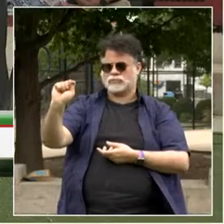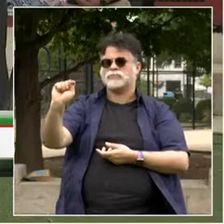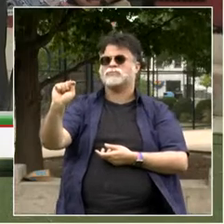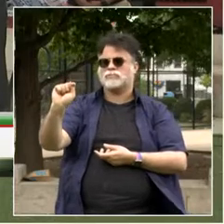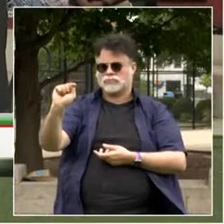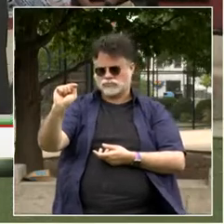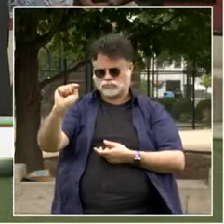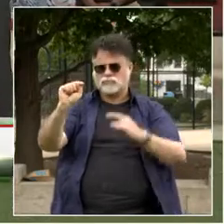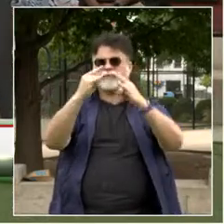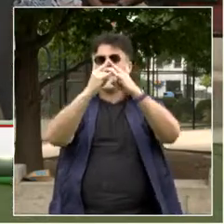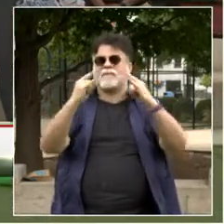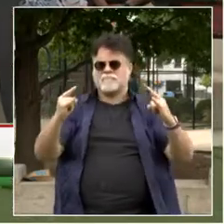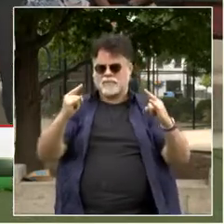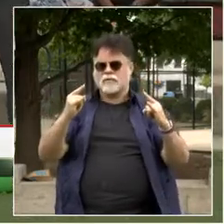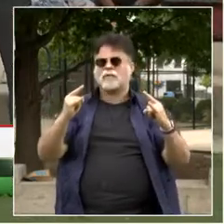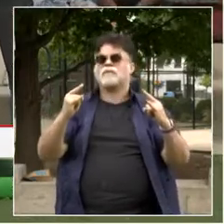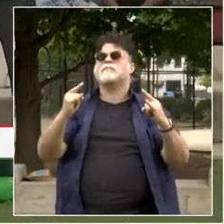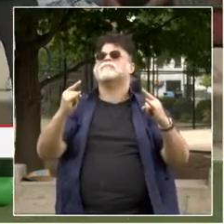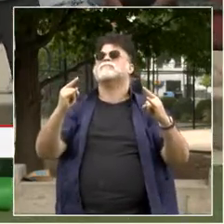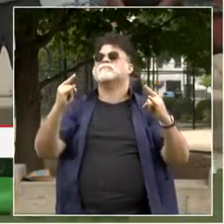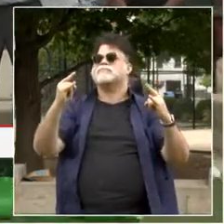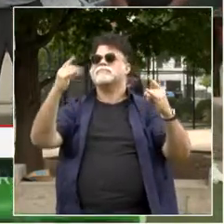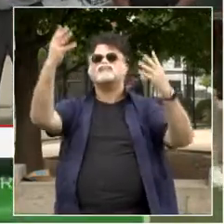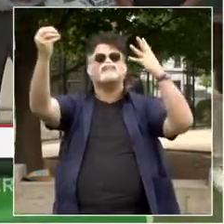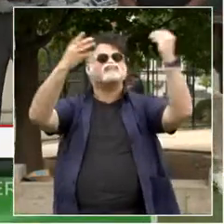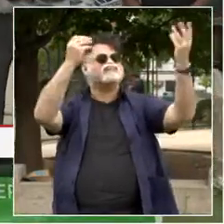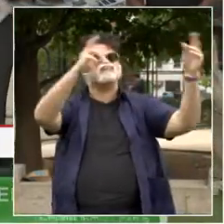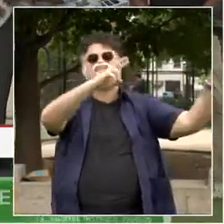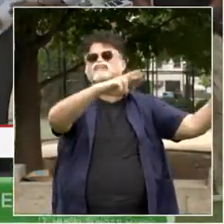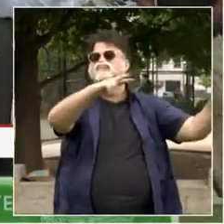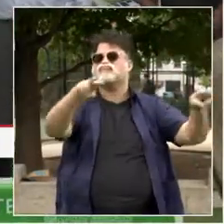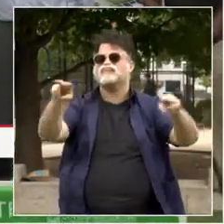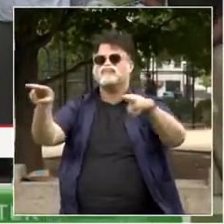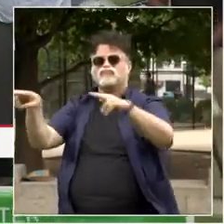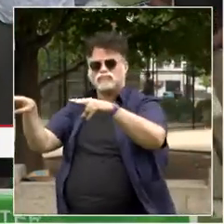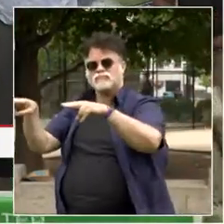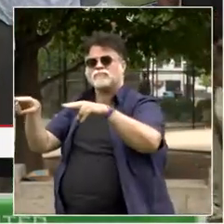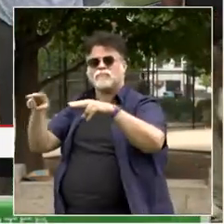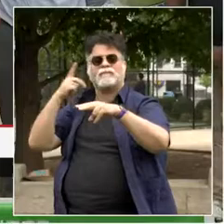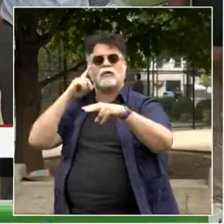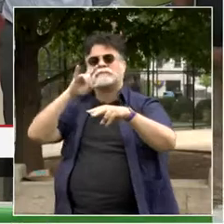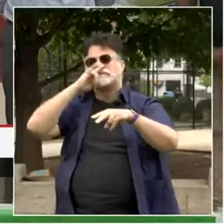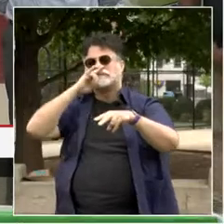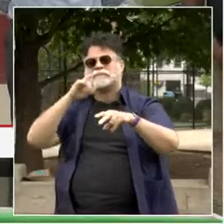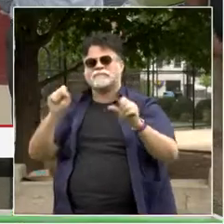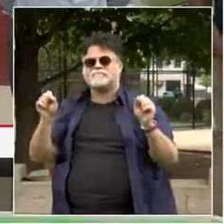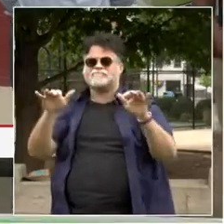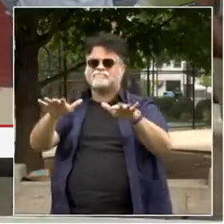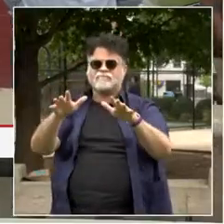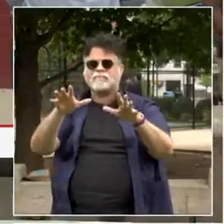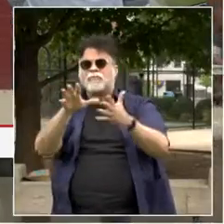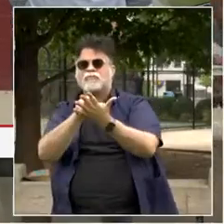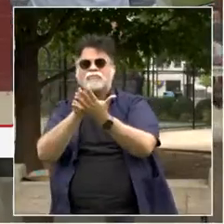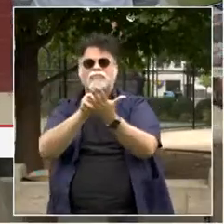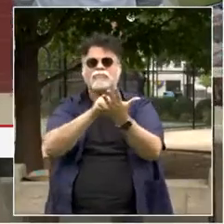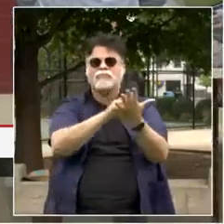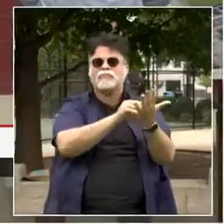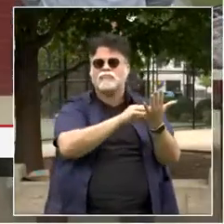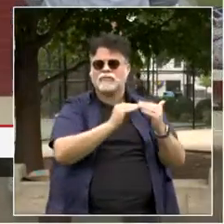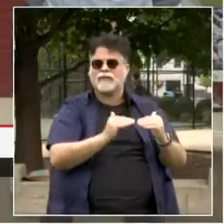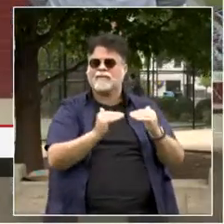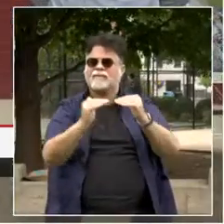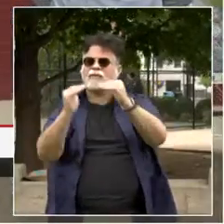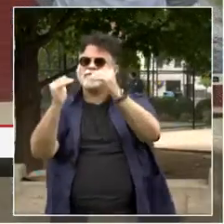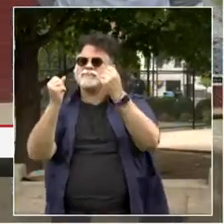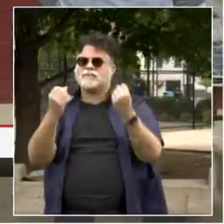enrichment activities to make sure all of our kids are getting the enrichment that they need. So we know that